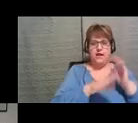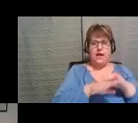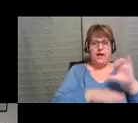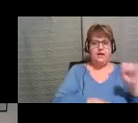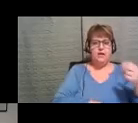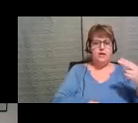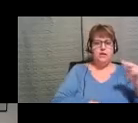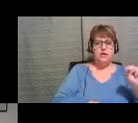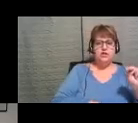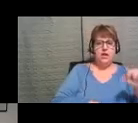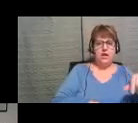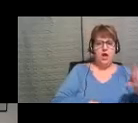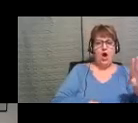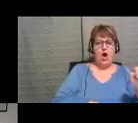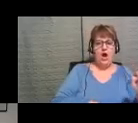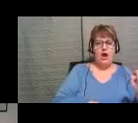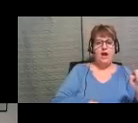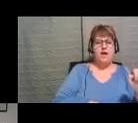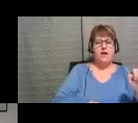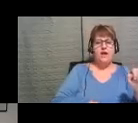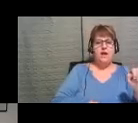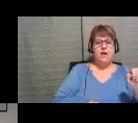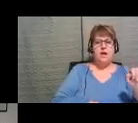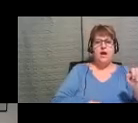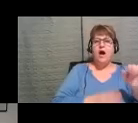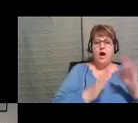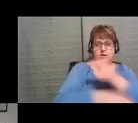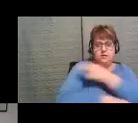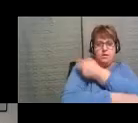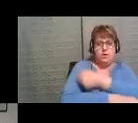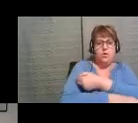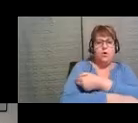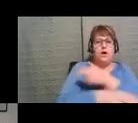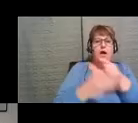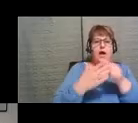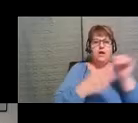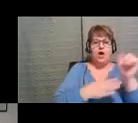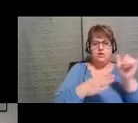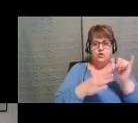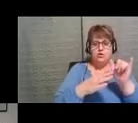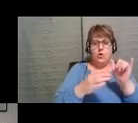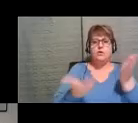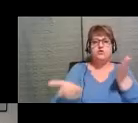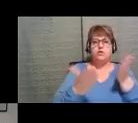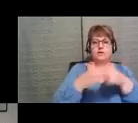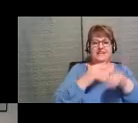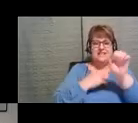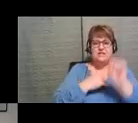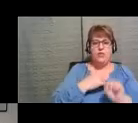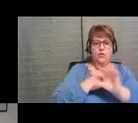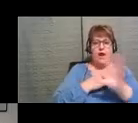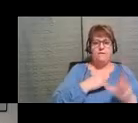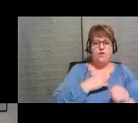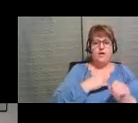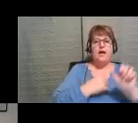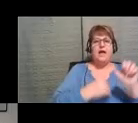Charity Hospital. Over another 2 years, he led a healthcare ministry in the war-besieged nation of Angola in Southern Africa.